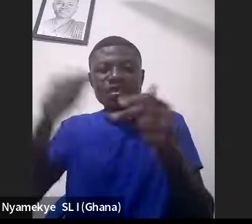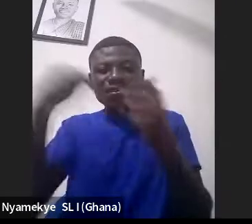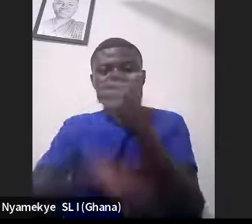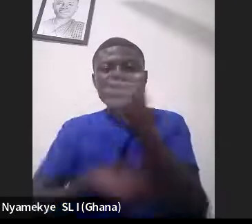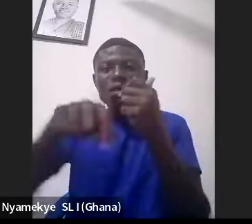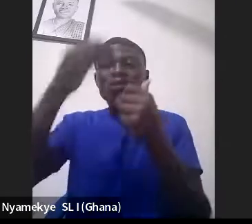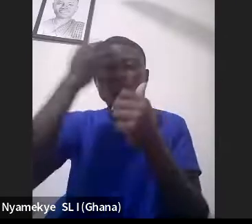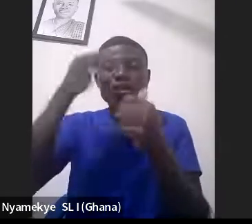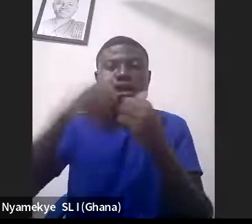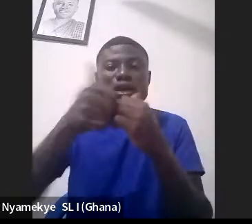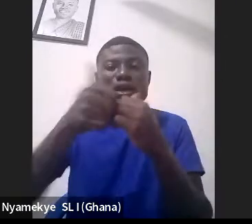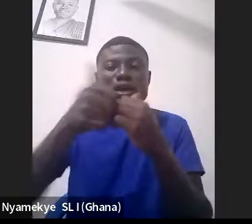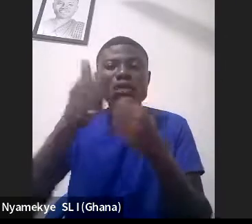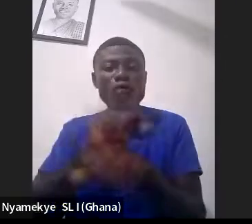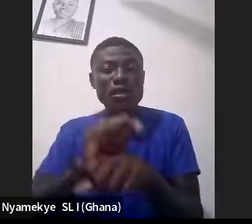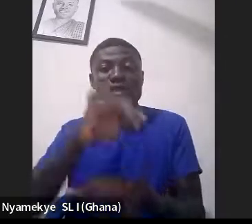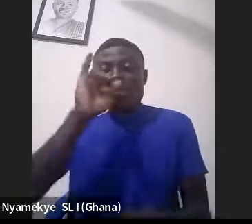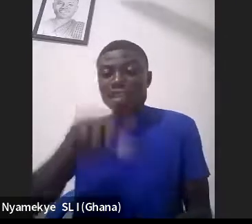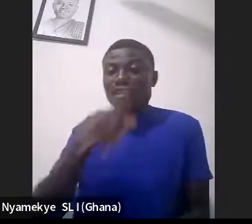really